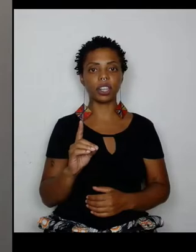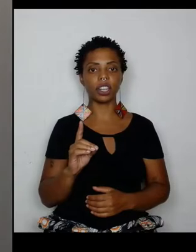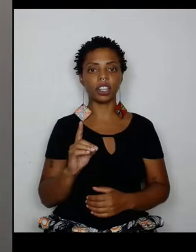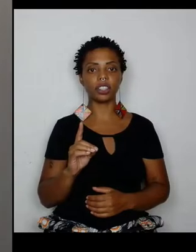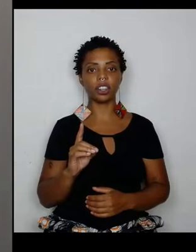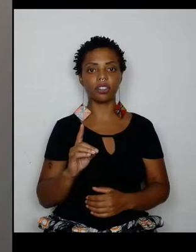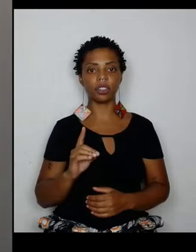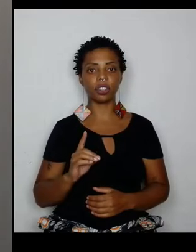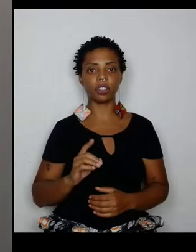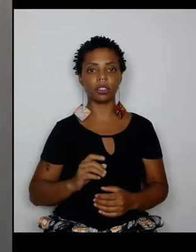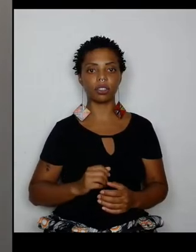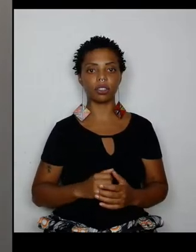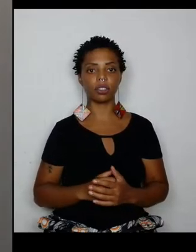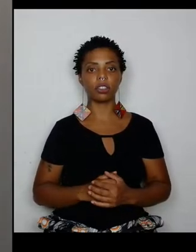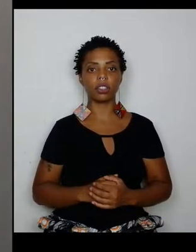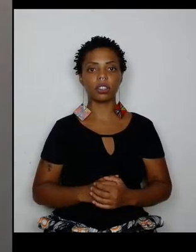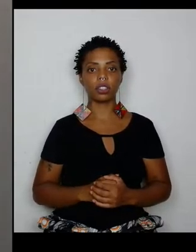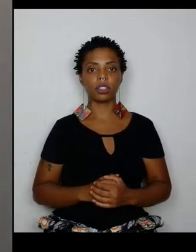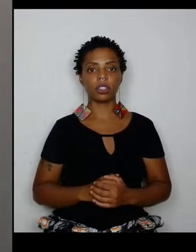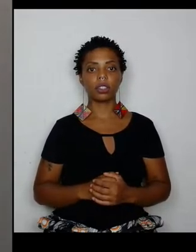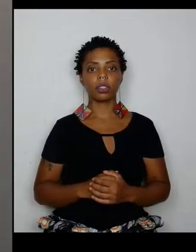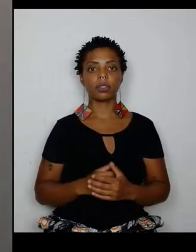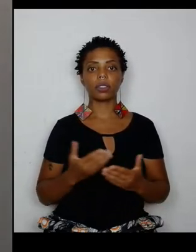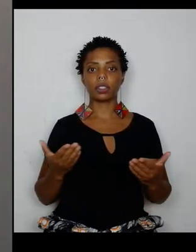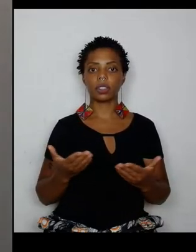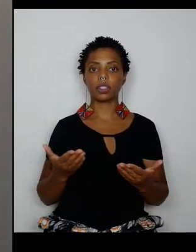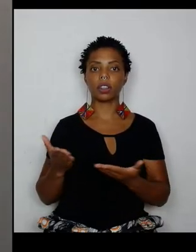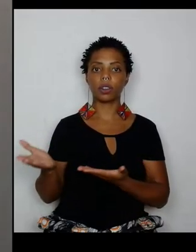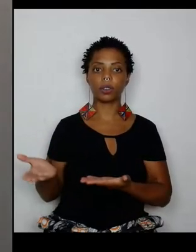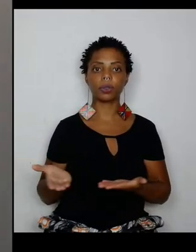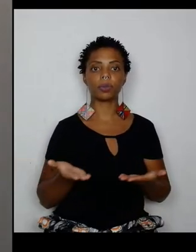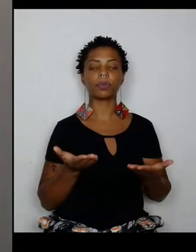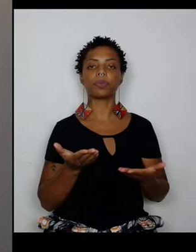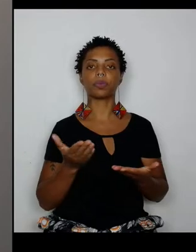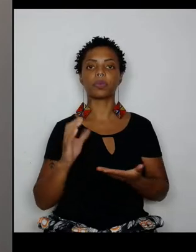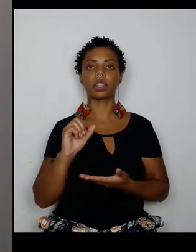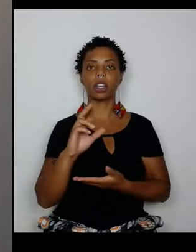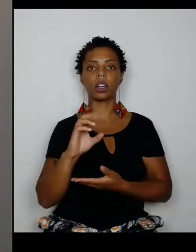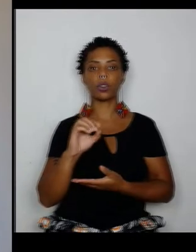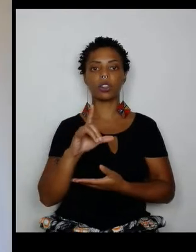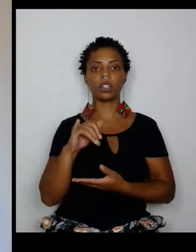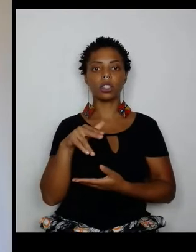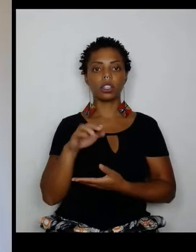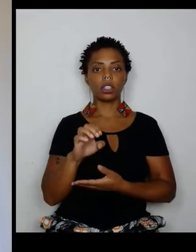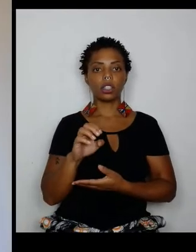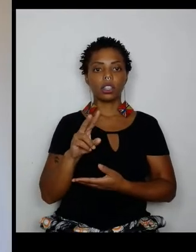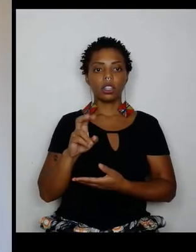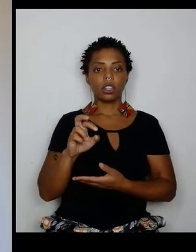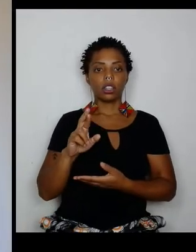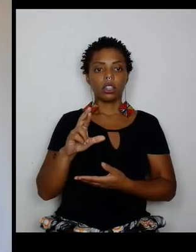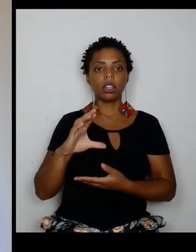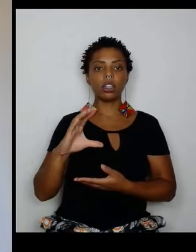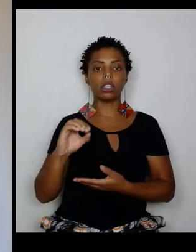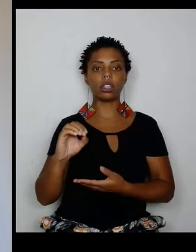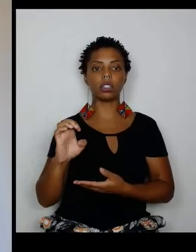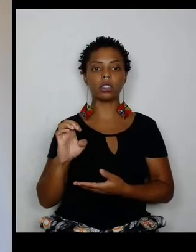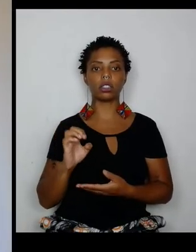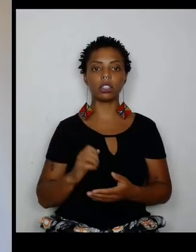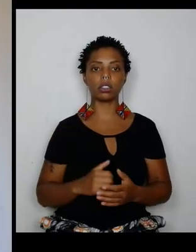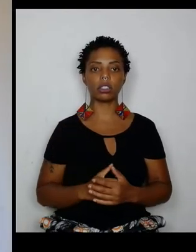bibliographies and one day sculpture his sound was cutting out we apologize caroline the floor is